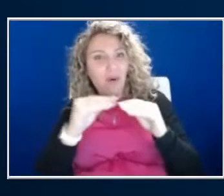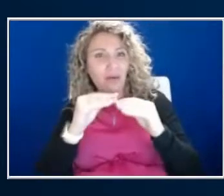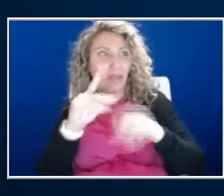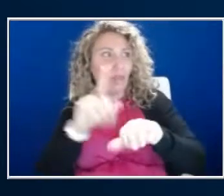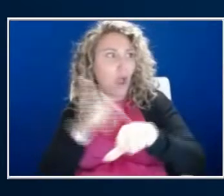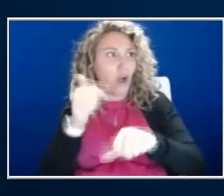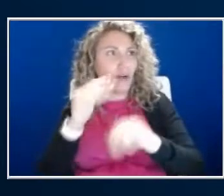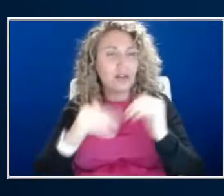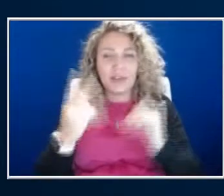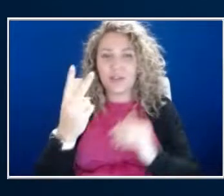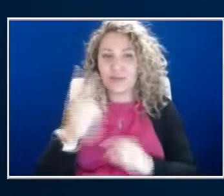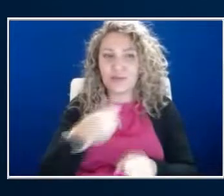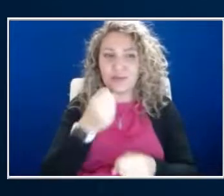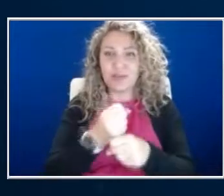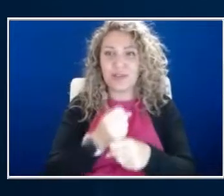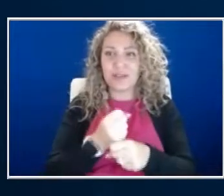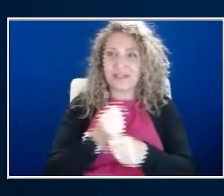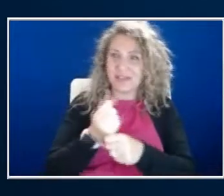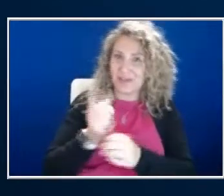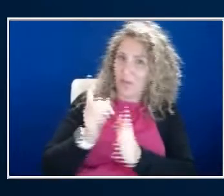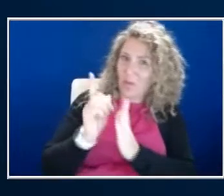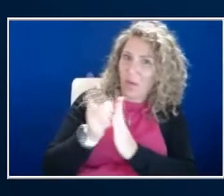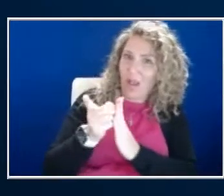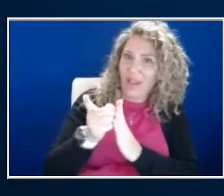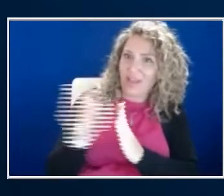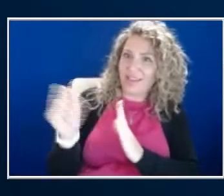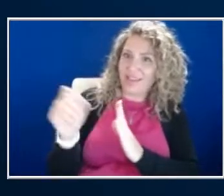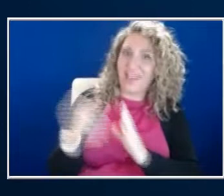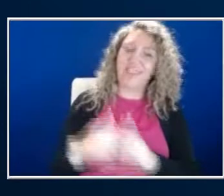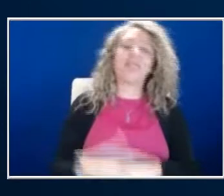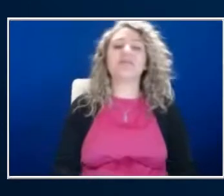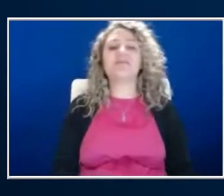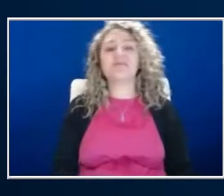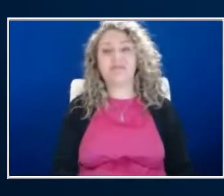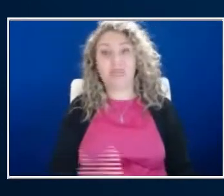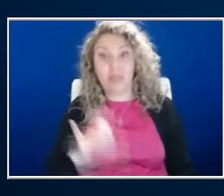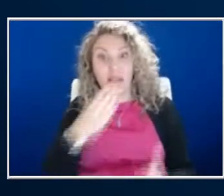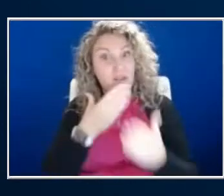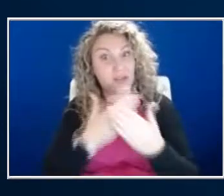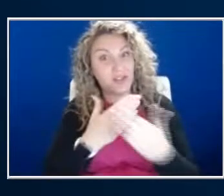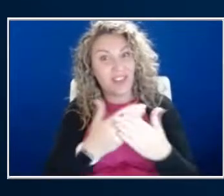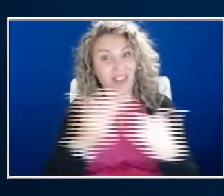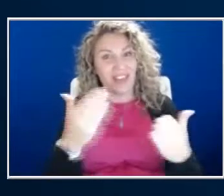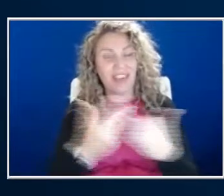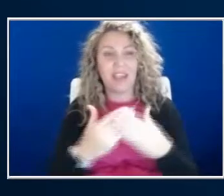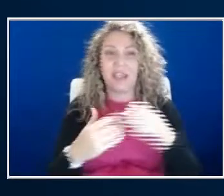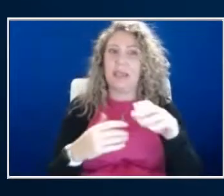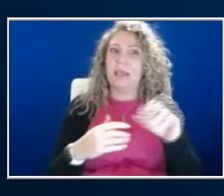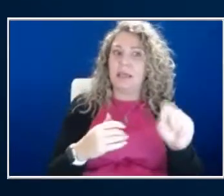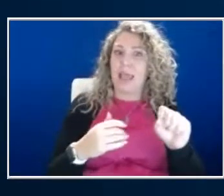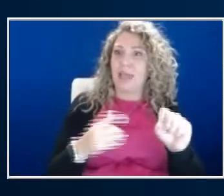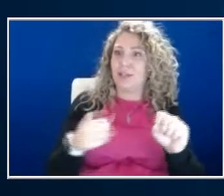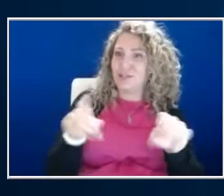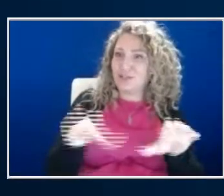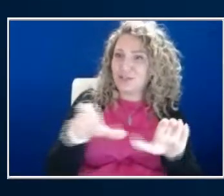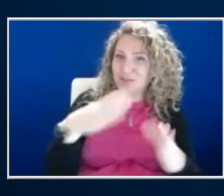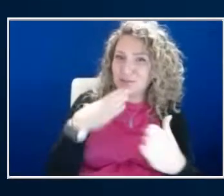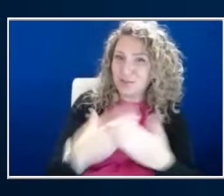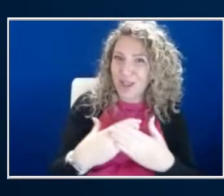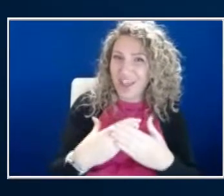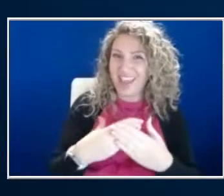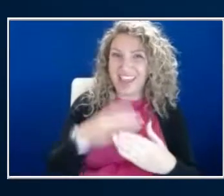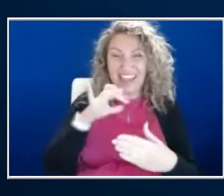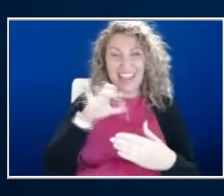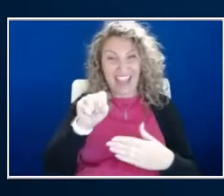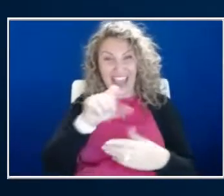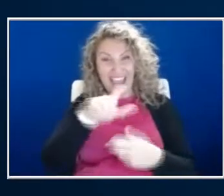than 2. Yep. It's been a while. It has, Yeah. but that's a good thing. Yeah. Because that means she's doing so well. Yeah, exactly. The less